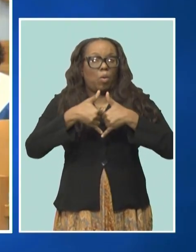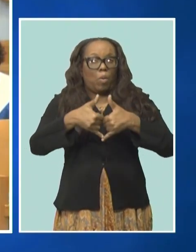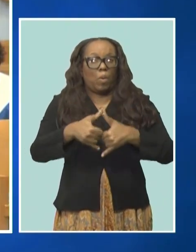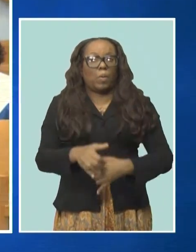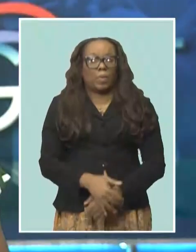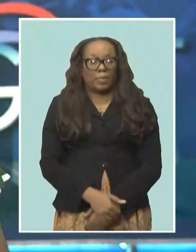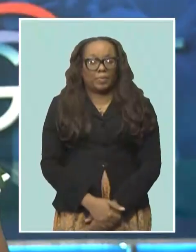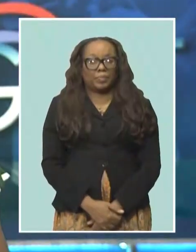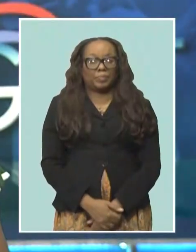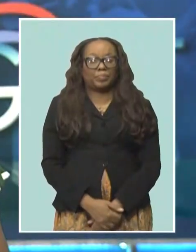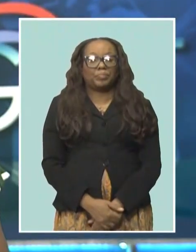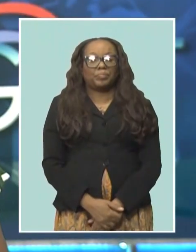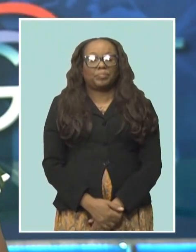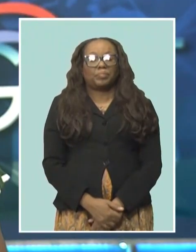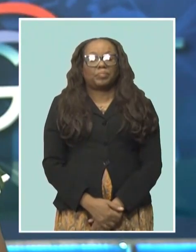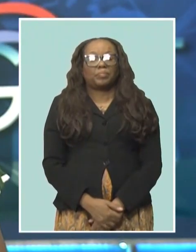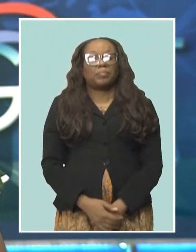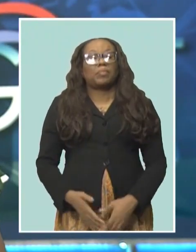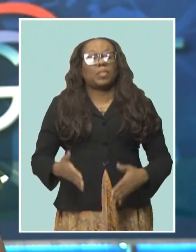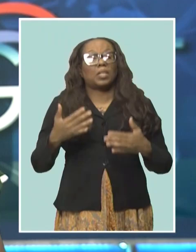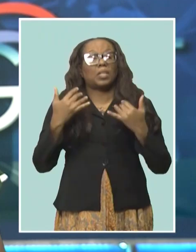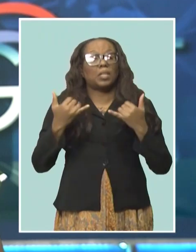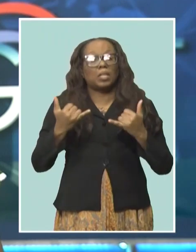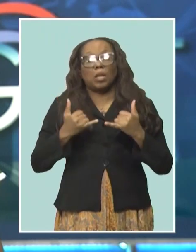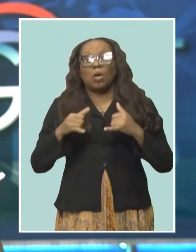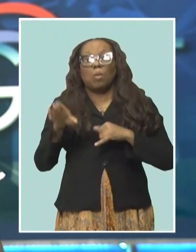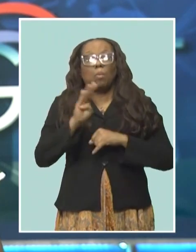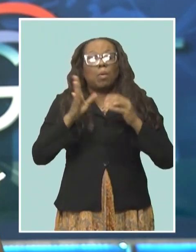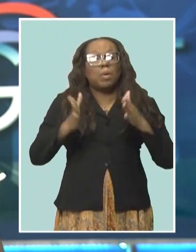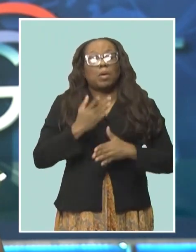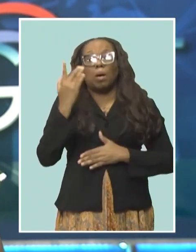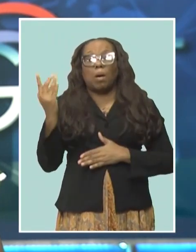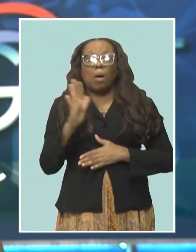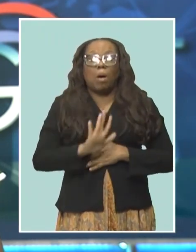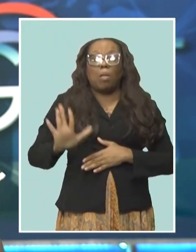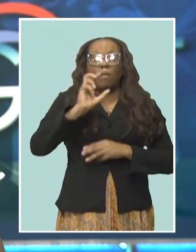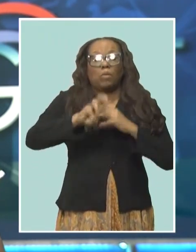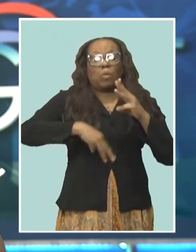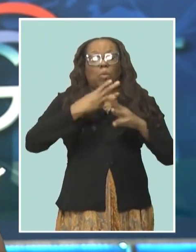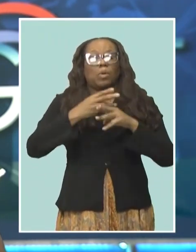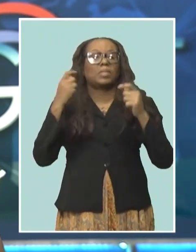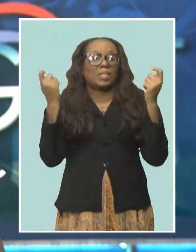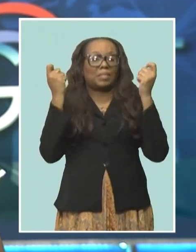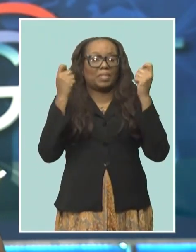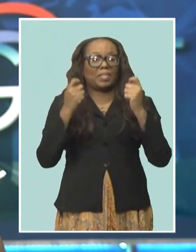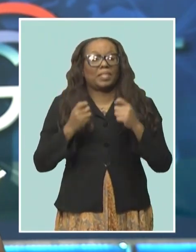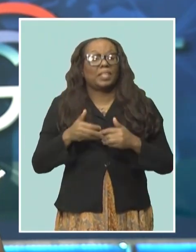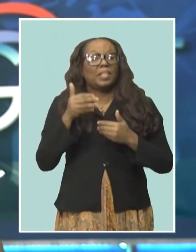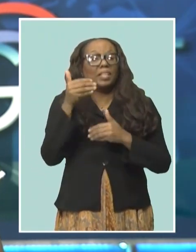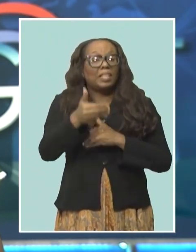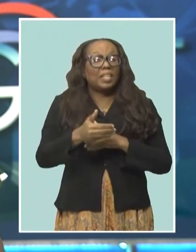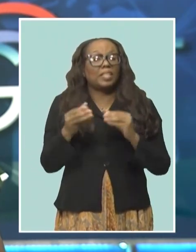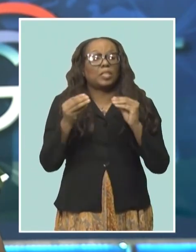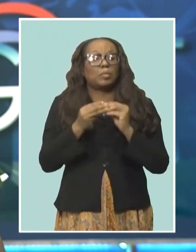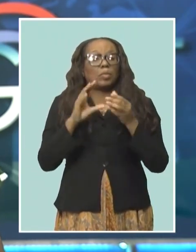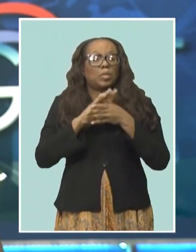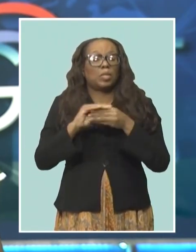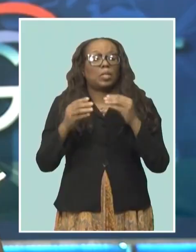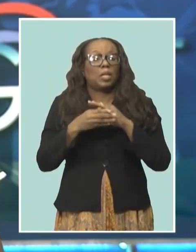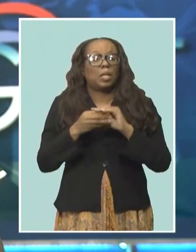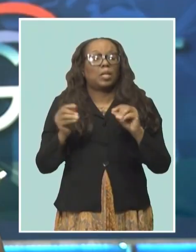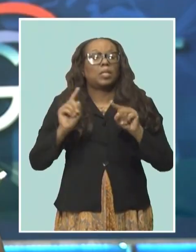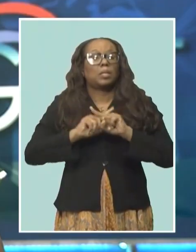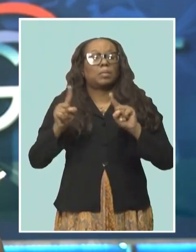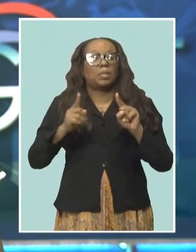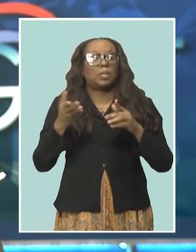ceremony. Great to hear Barbadians all across the world were celebrating today. Well, coming up, the opposition DLP